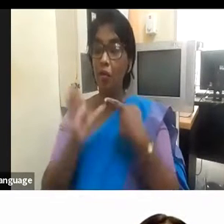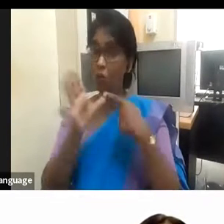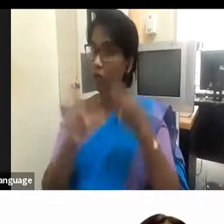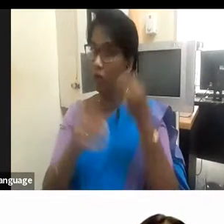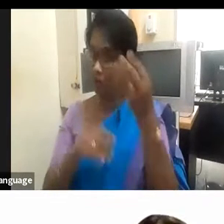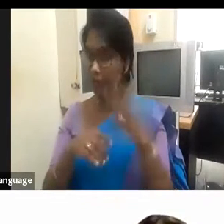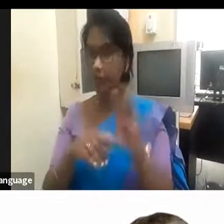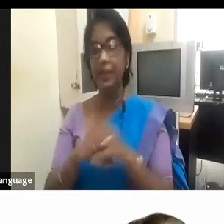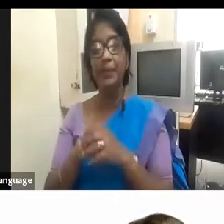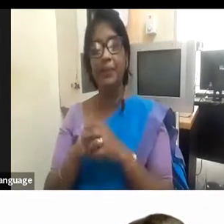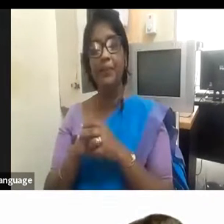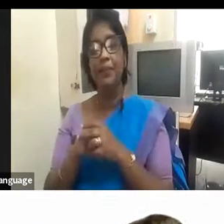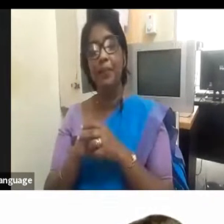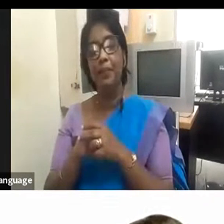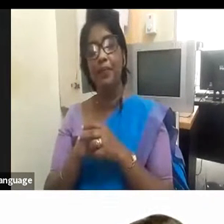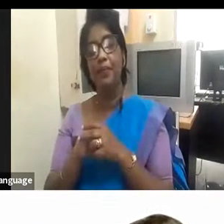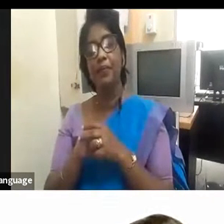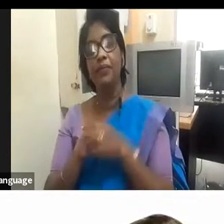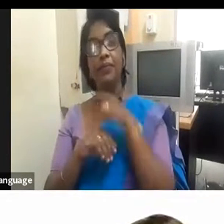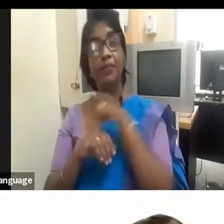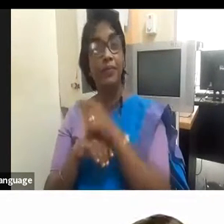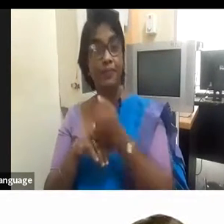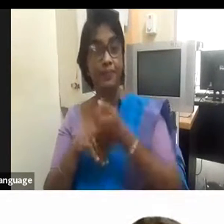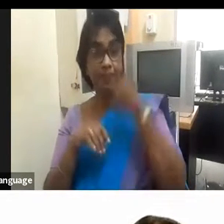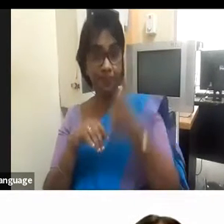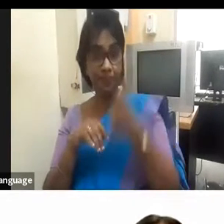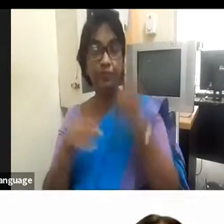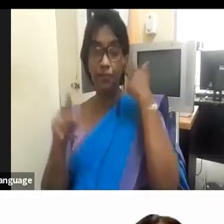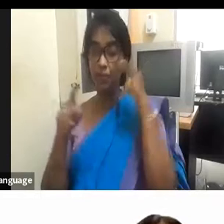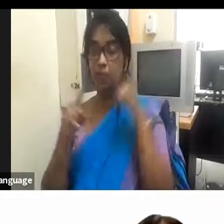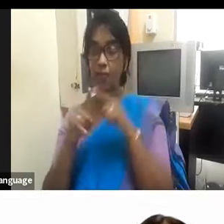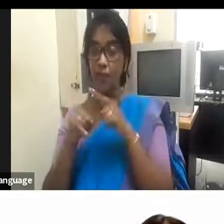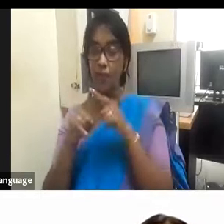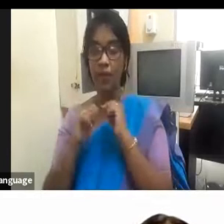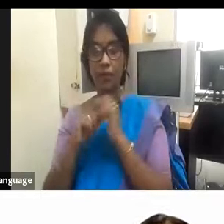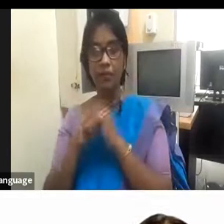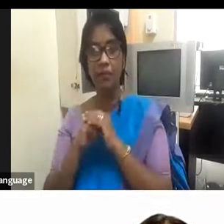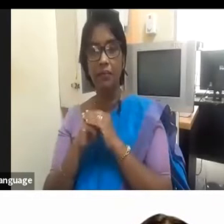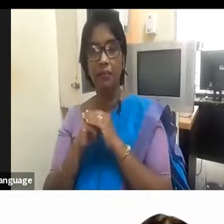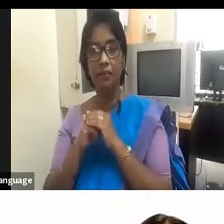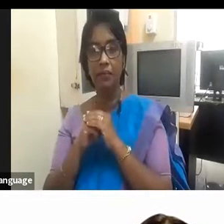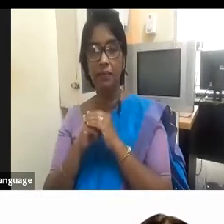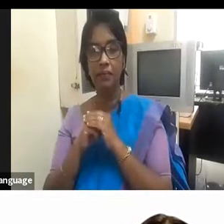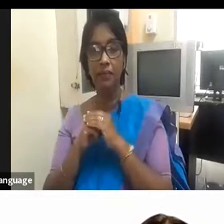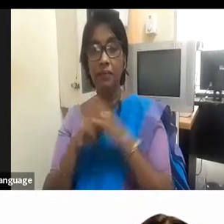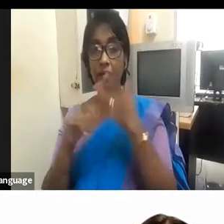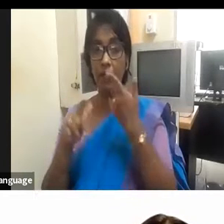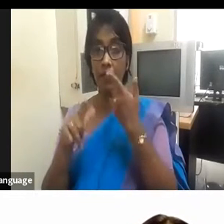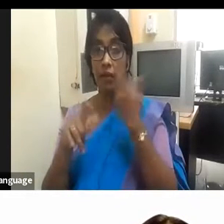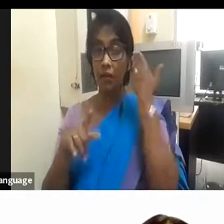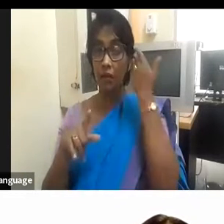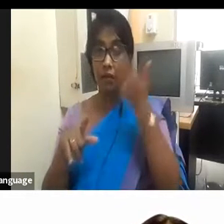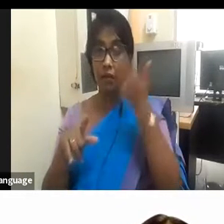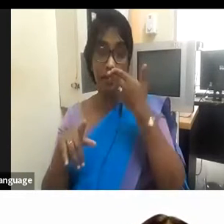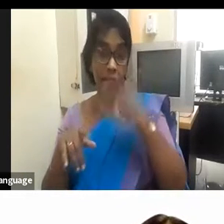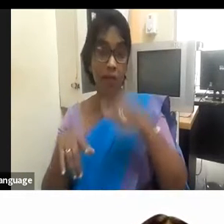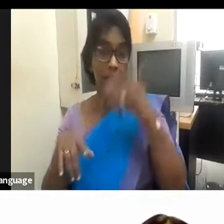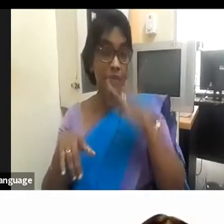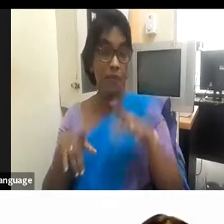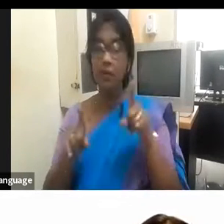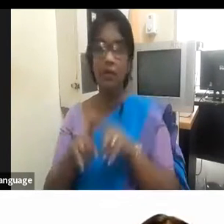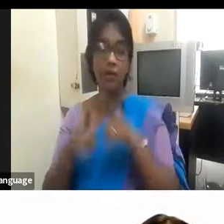important aspect because, like I said, it is not only skills that matters, but all competences. So there is a skills